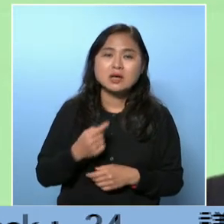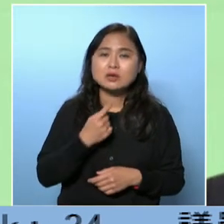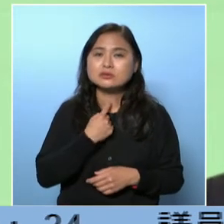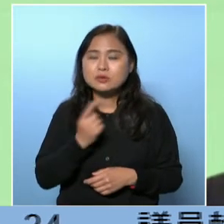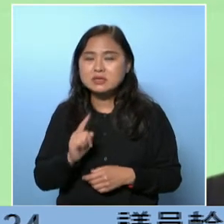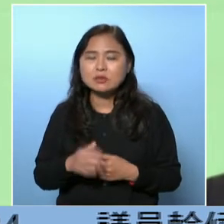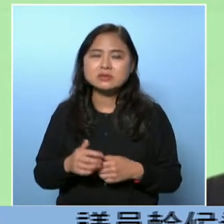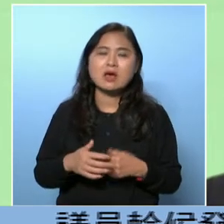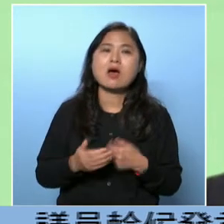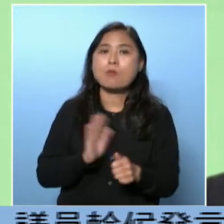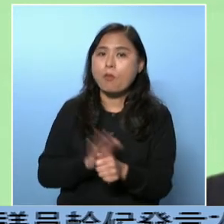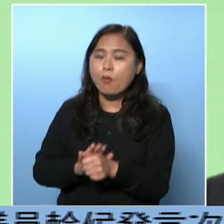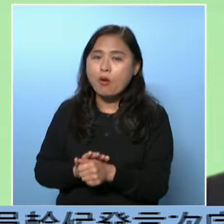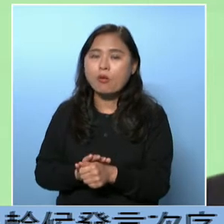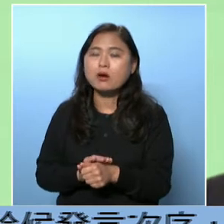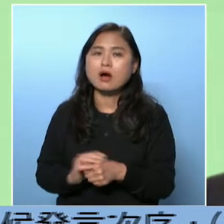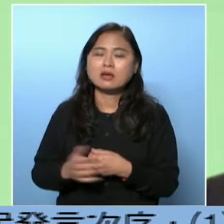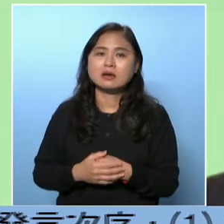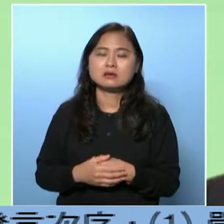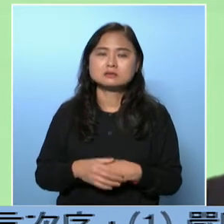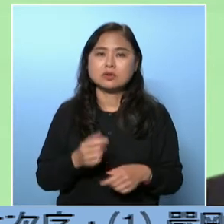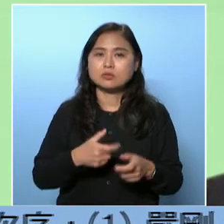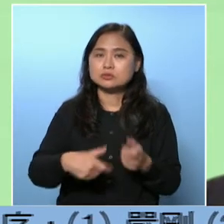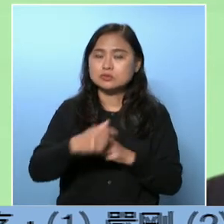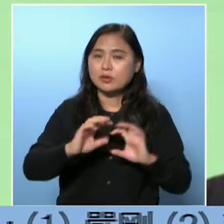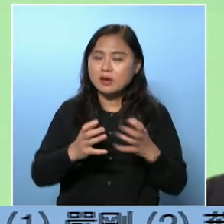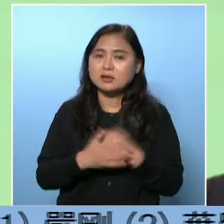some guidelines on who would like to